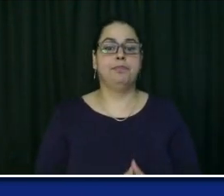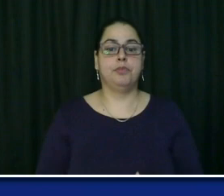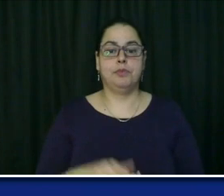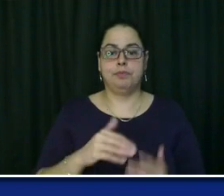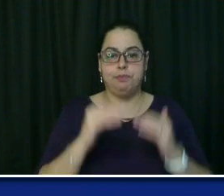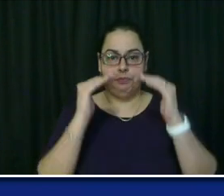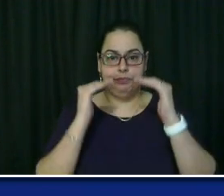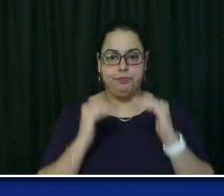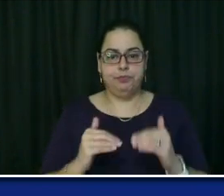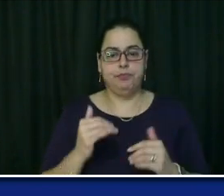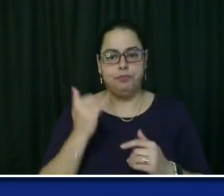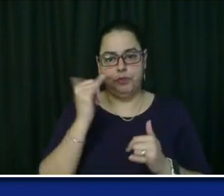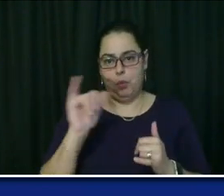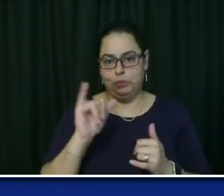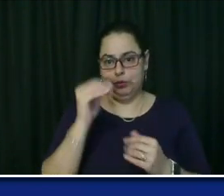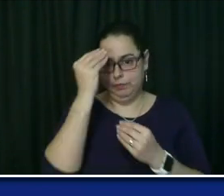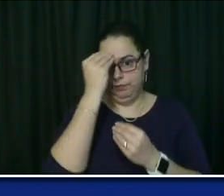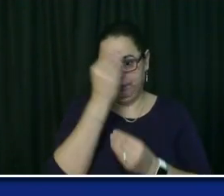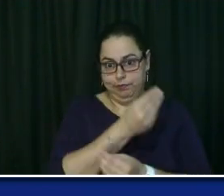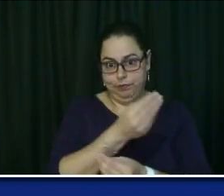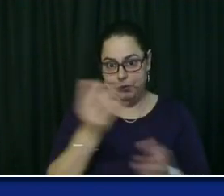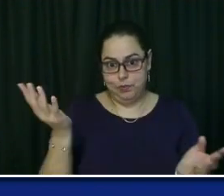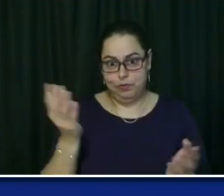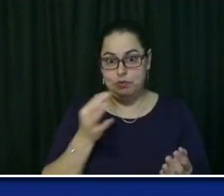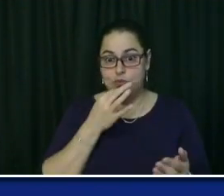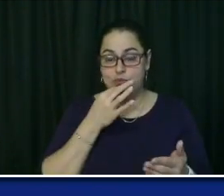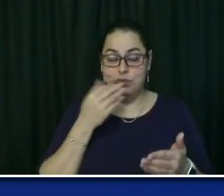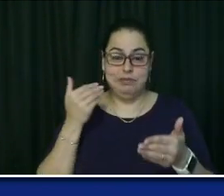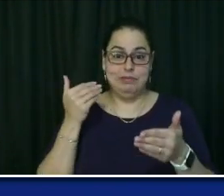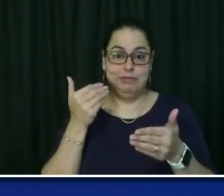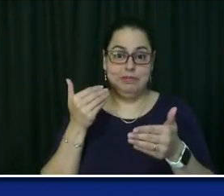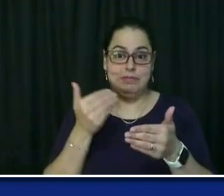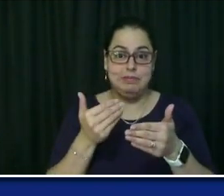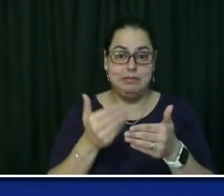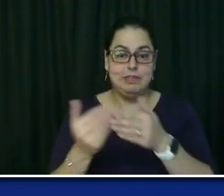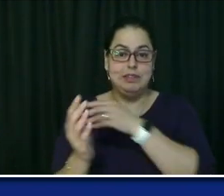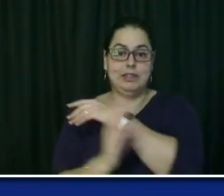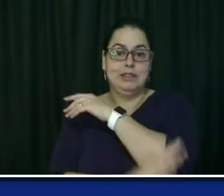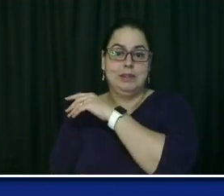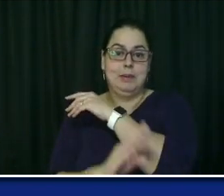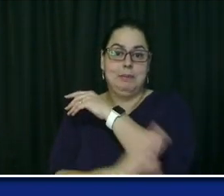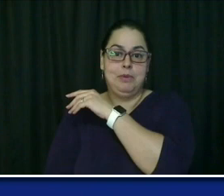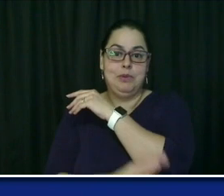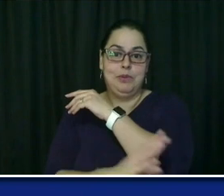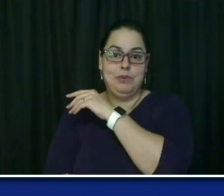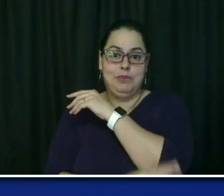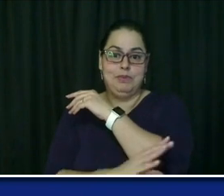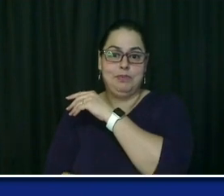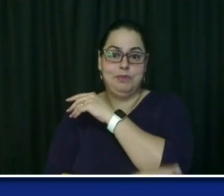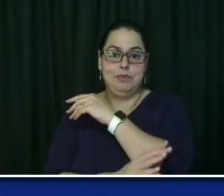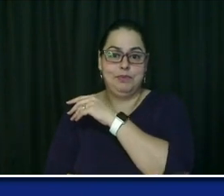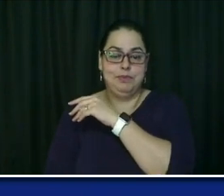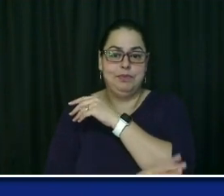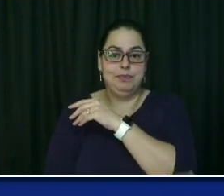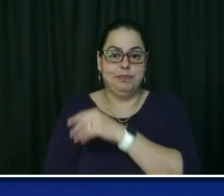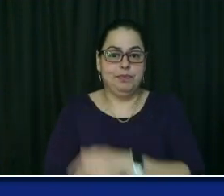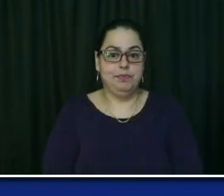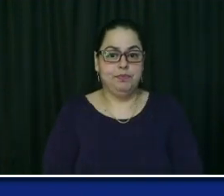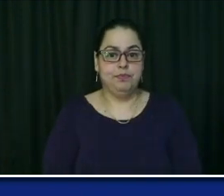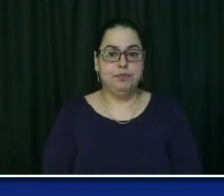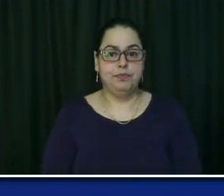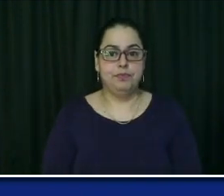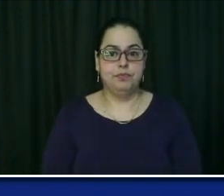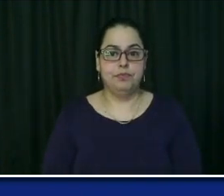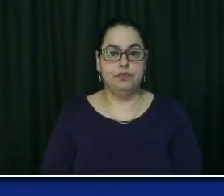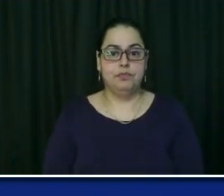end of September, entering the last quarter of the year, we delayed the annual State of the County message.